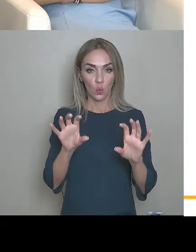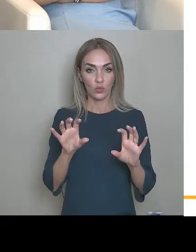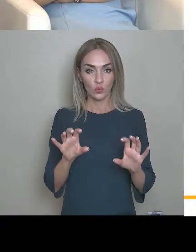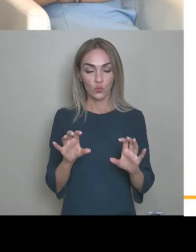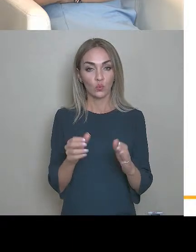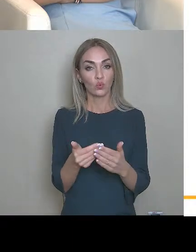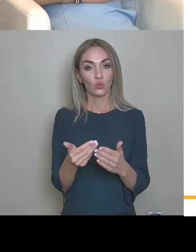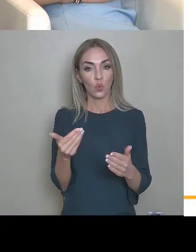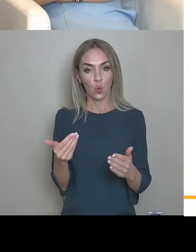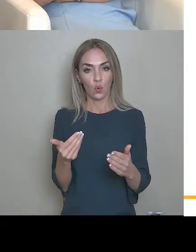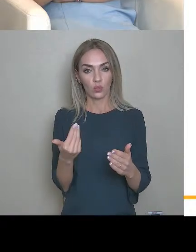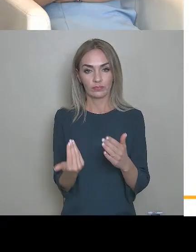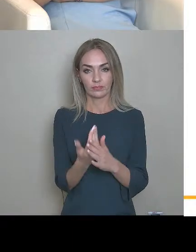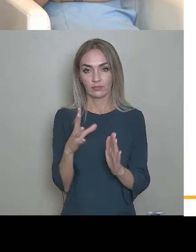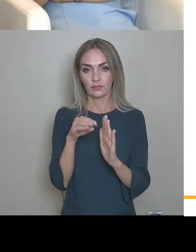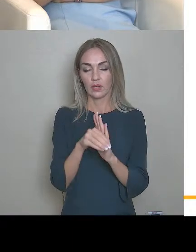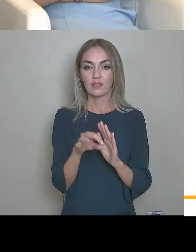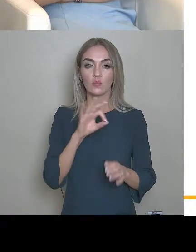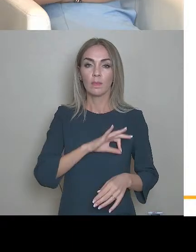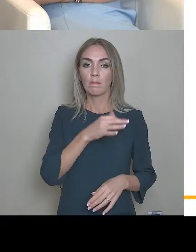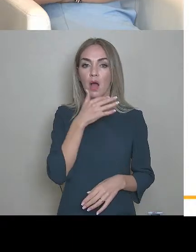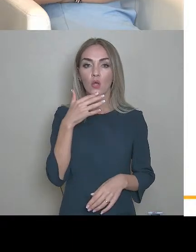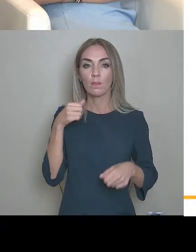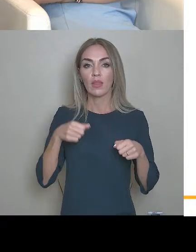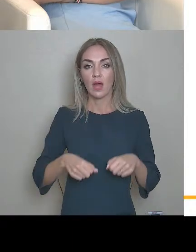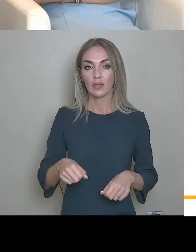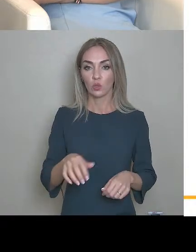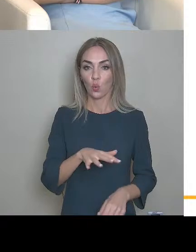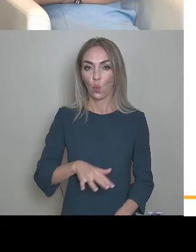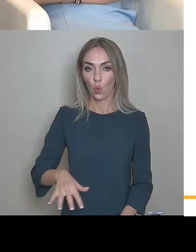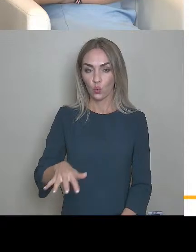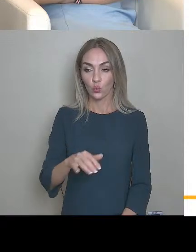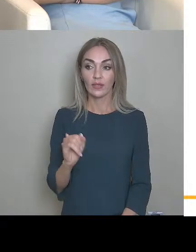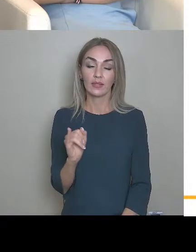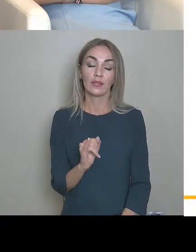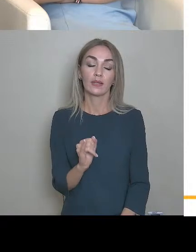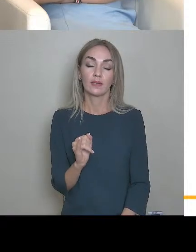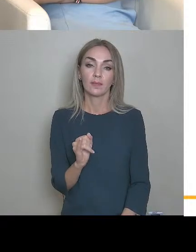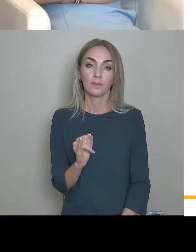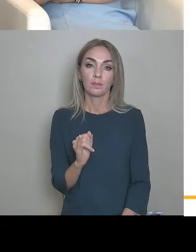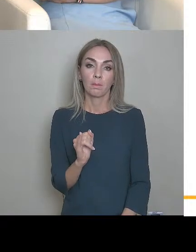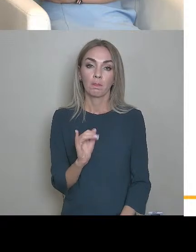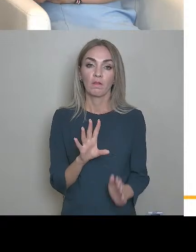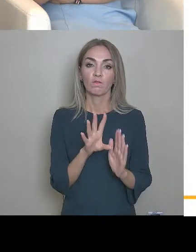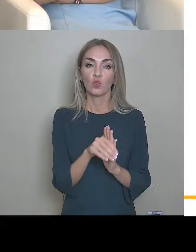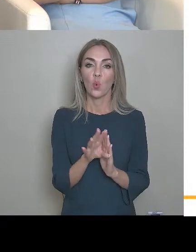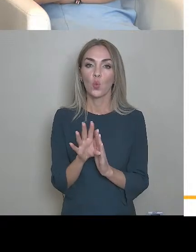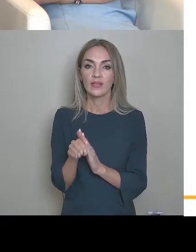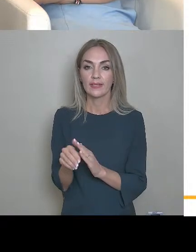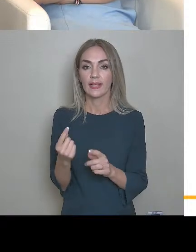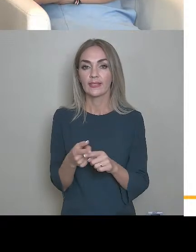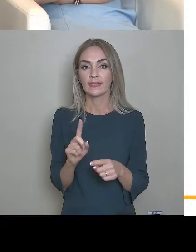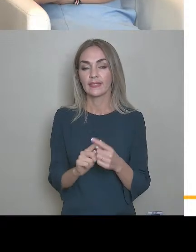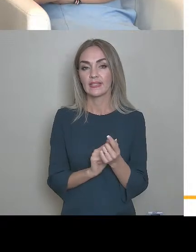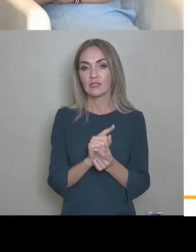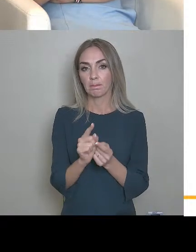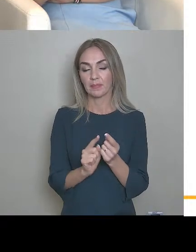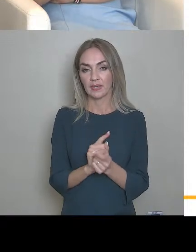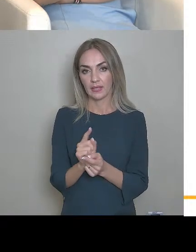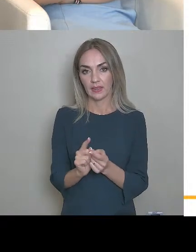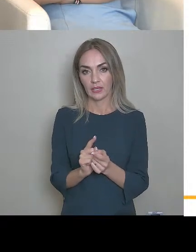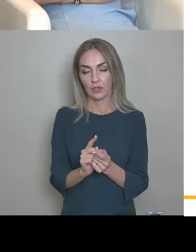multi-mandate constituencies. While previously we used to have this term multi-mandate